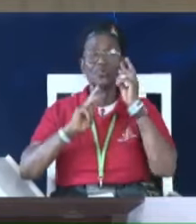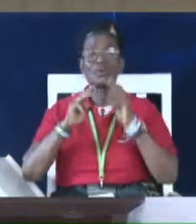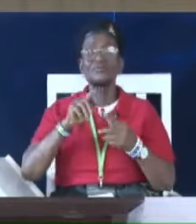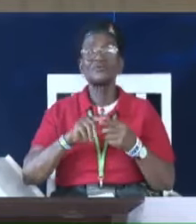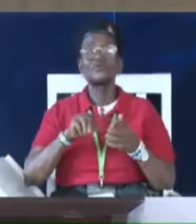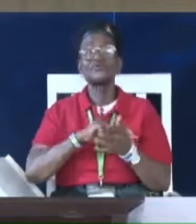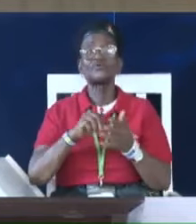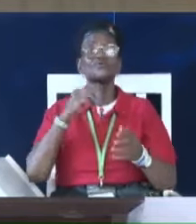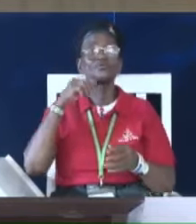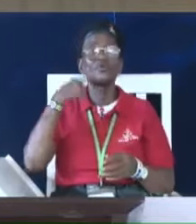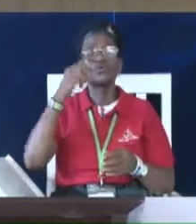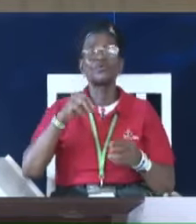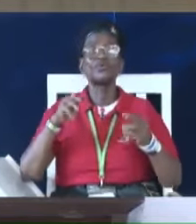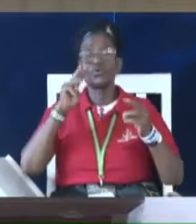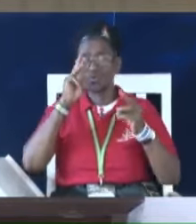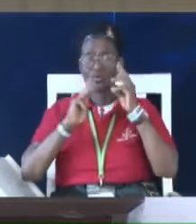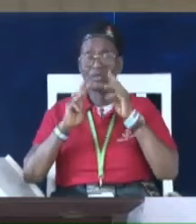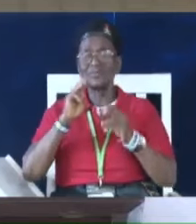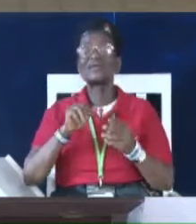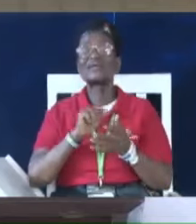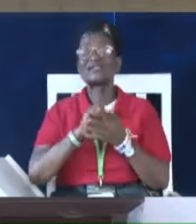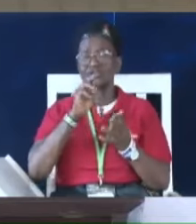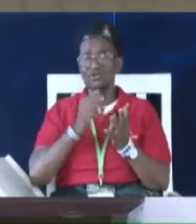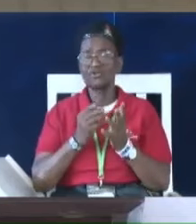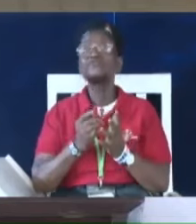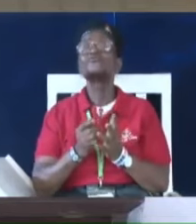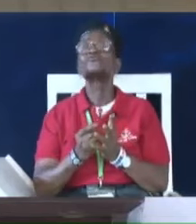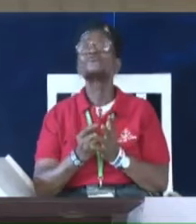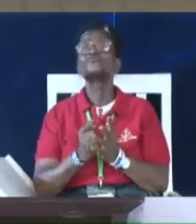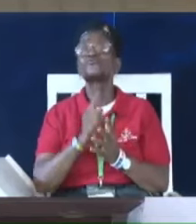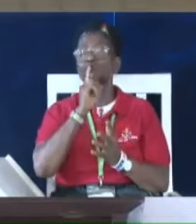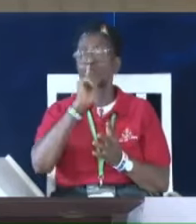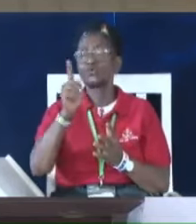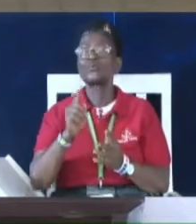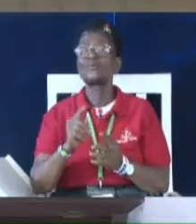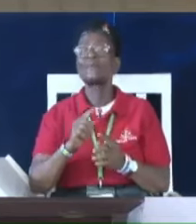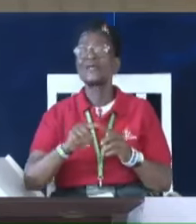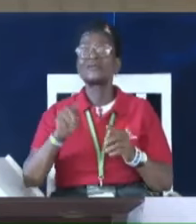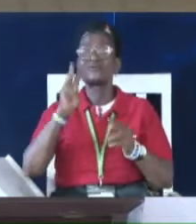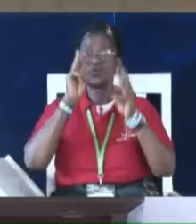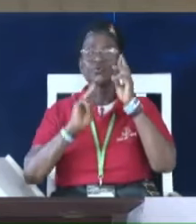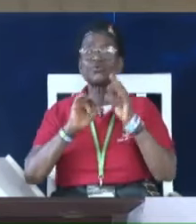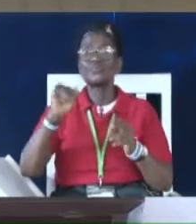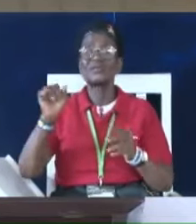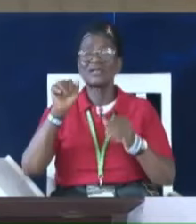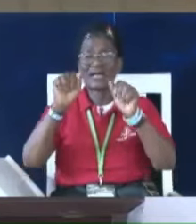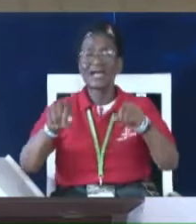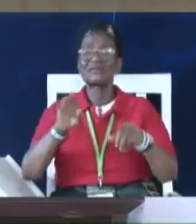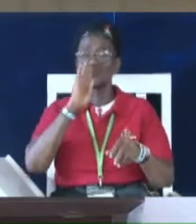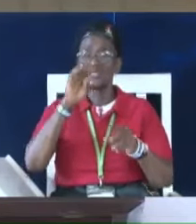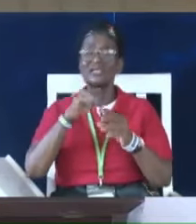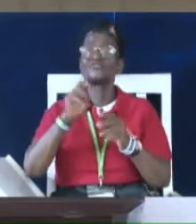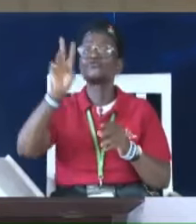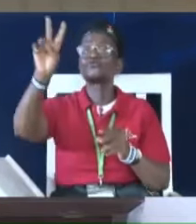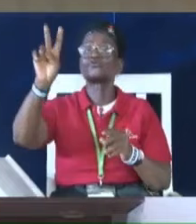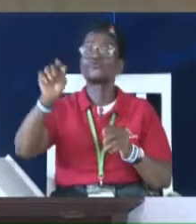true. But weeping can be in two categories.